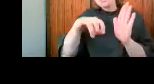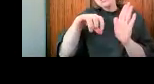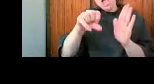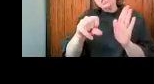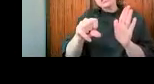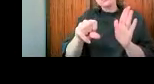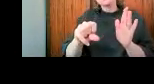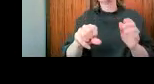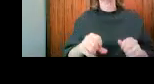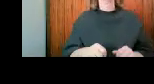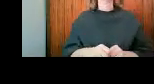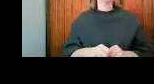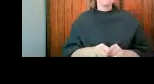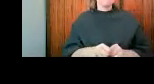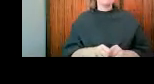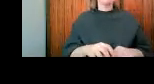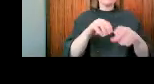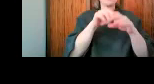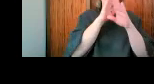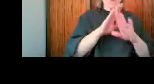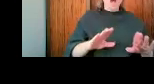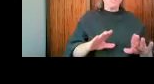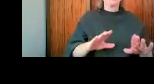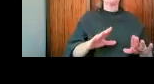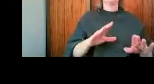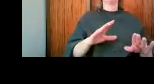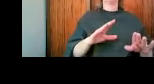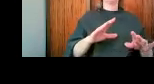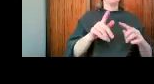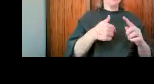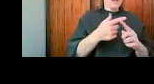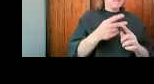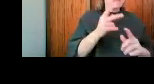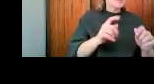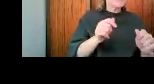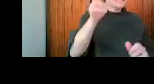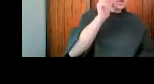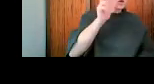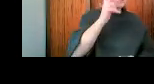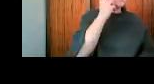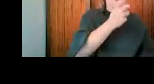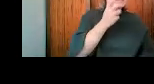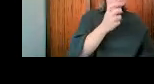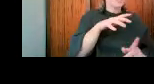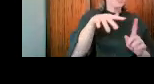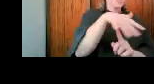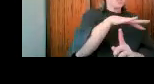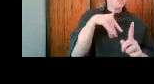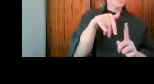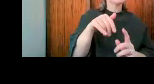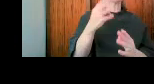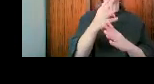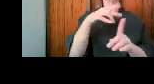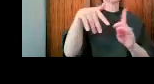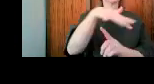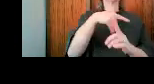in quiet and noise where people can hear the speech and understand the context, they are using that context to predict the upcoming word. And